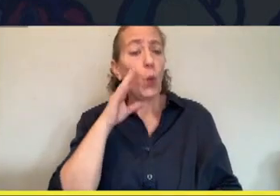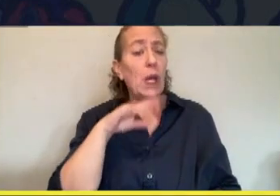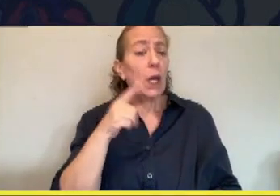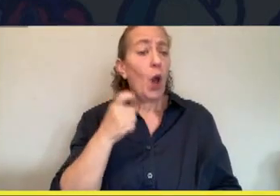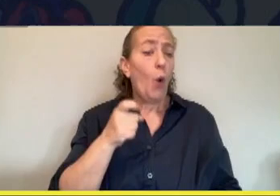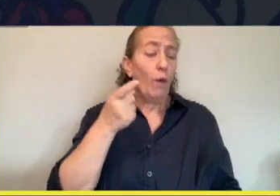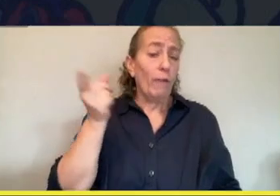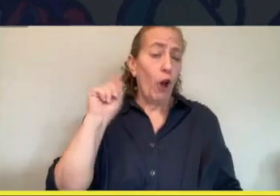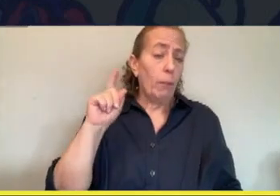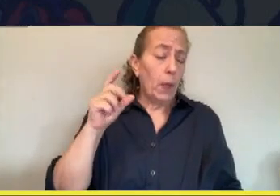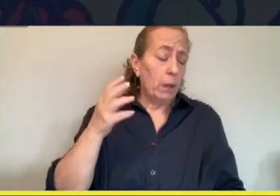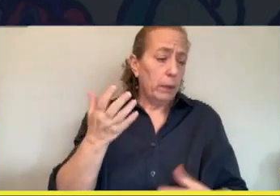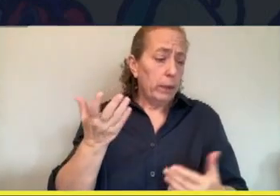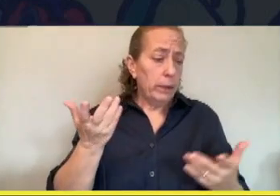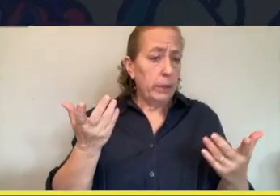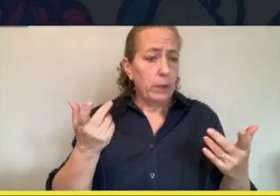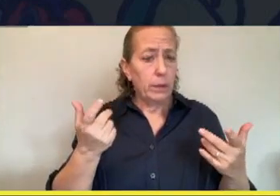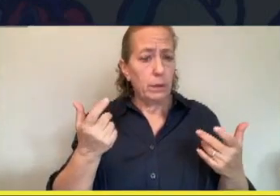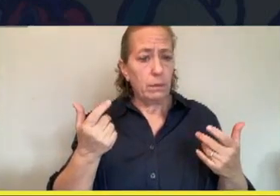other